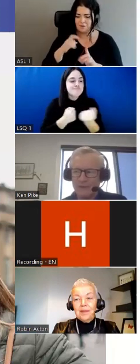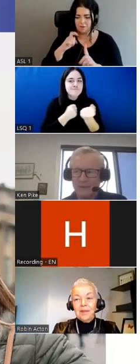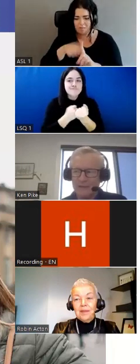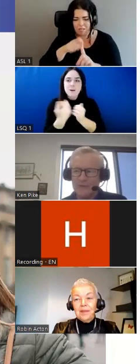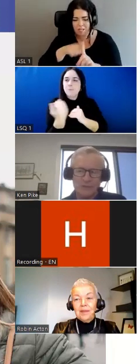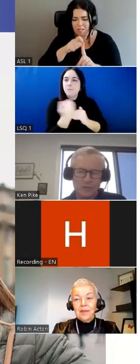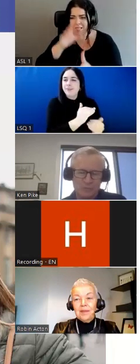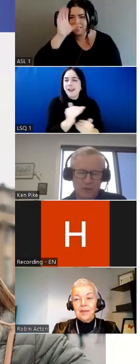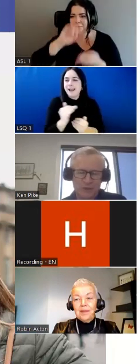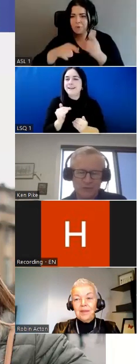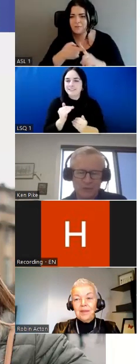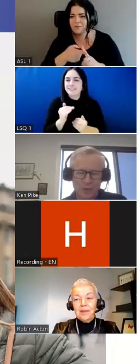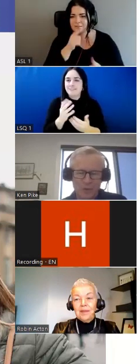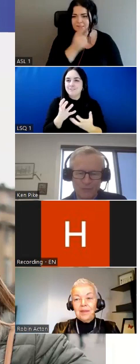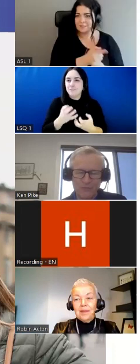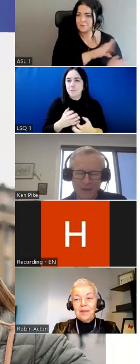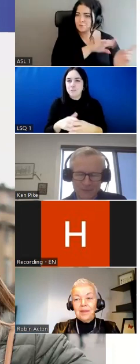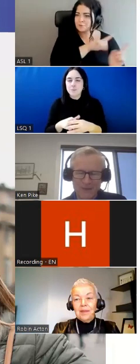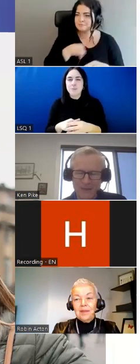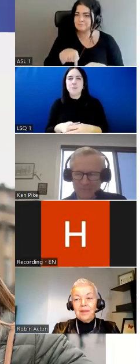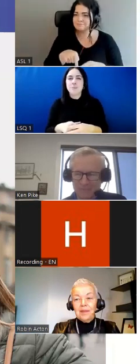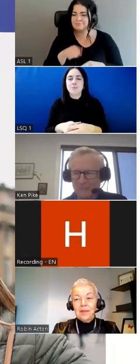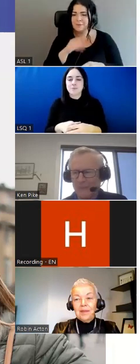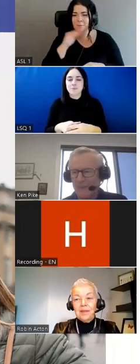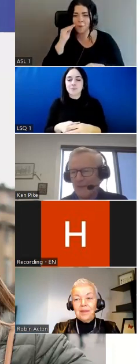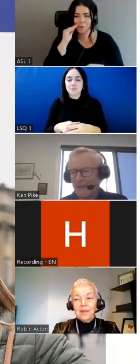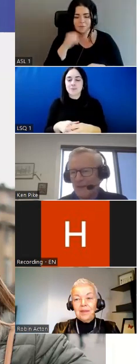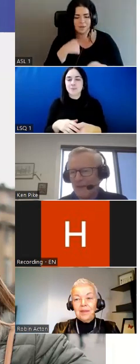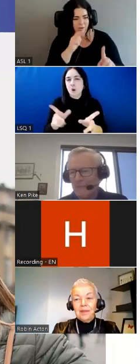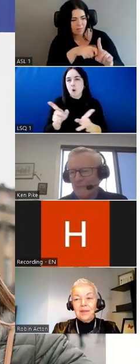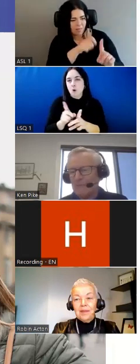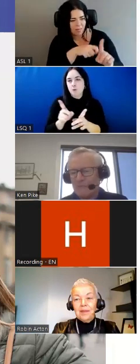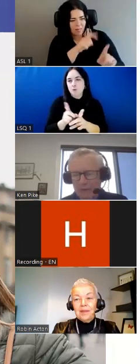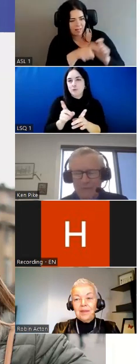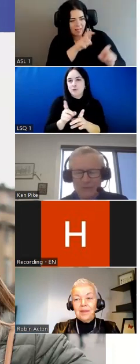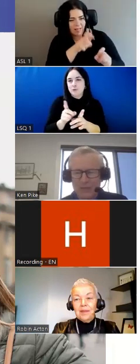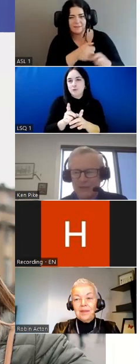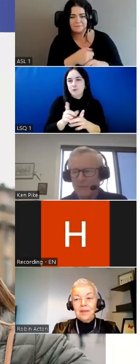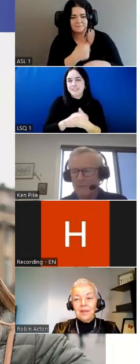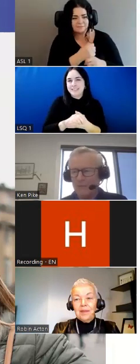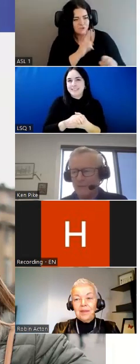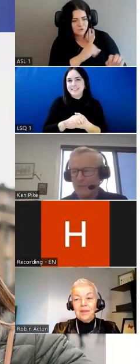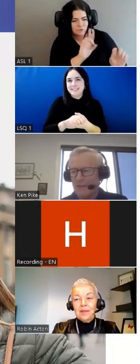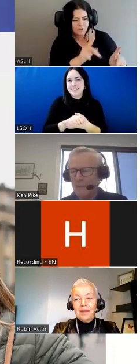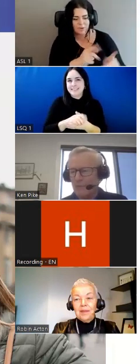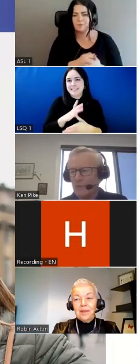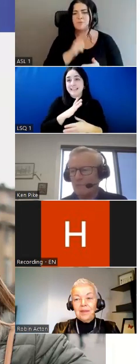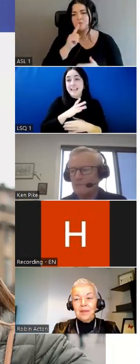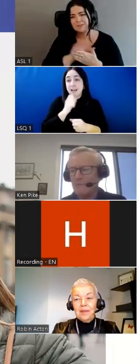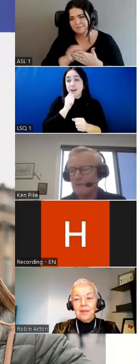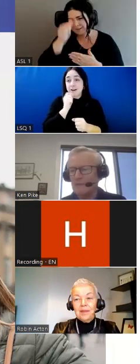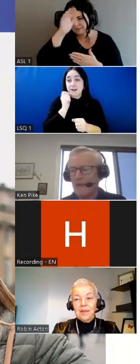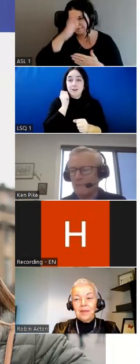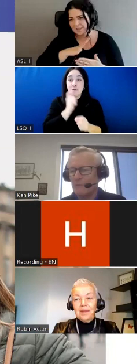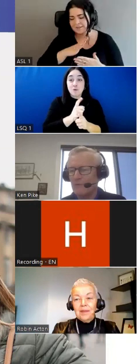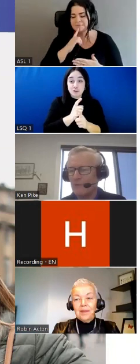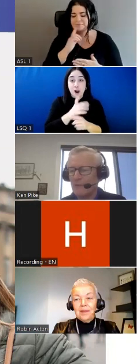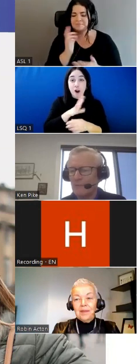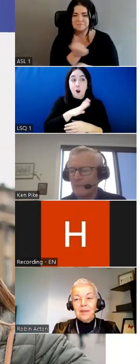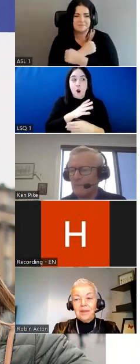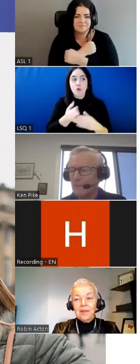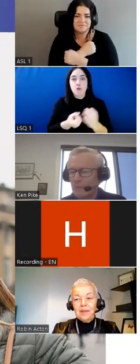that our sisters brought into the home from time to time. He was very much a gentleman who loved spending